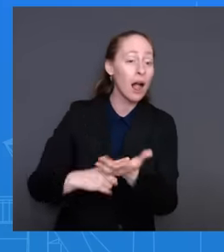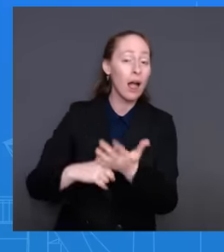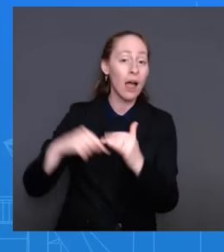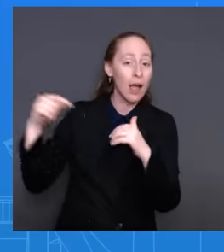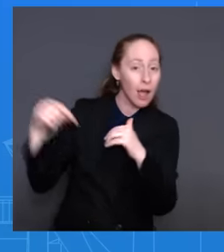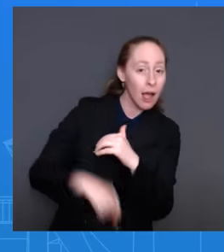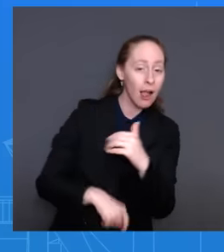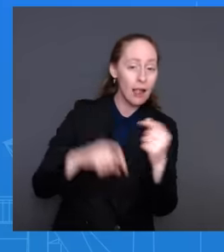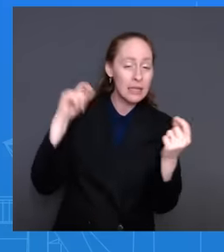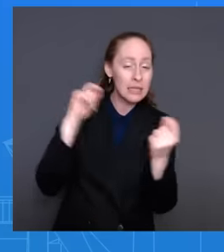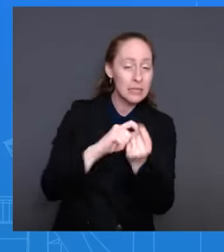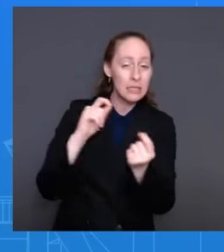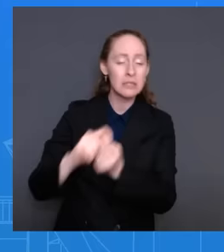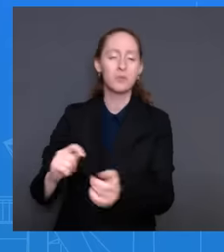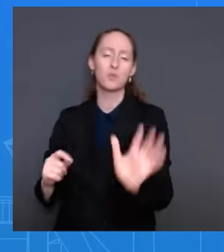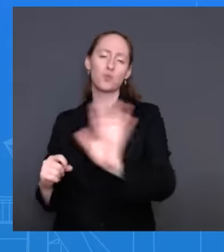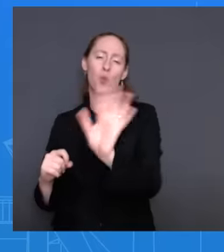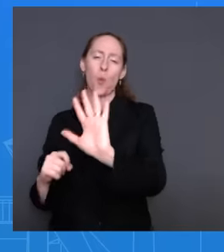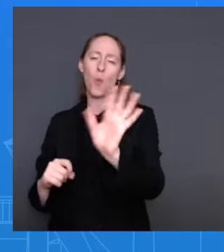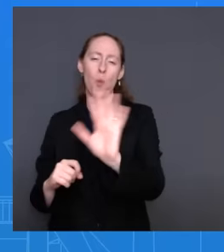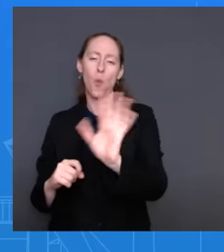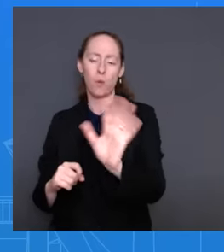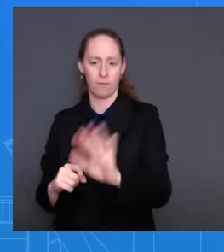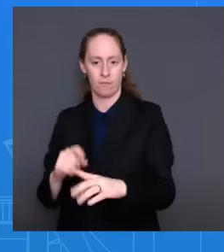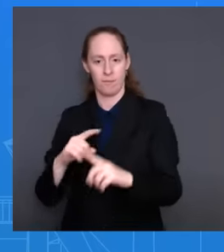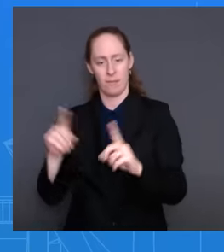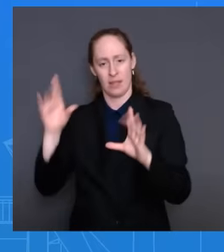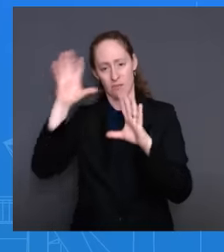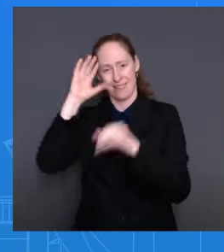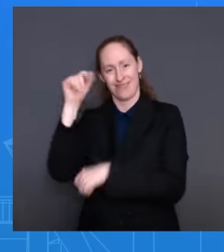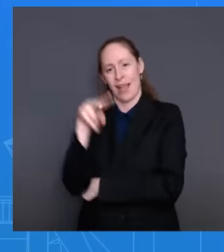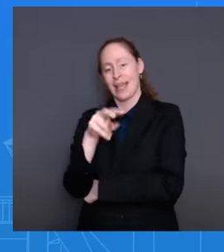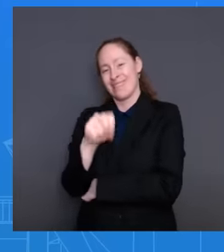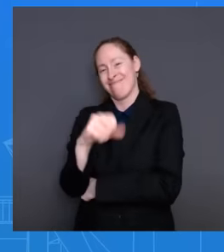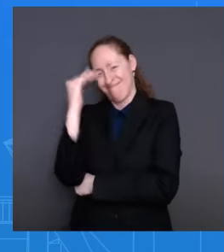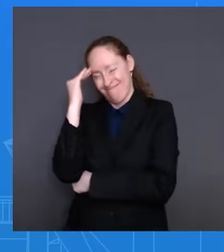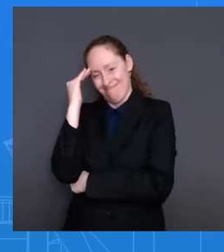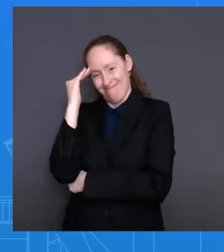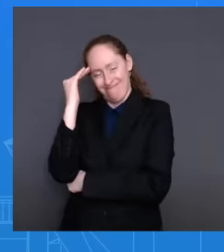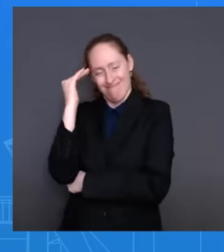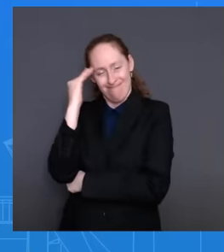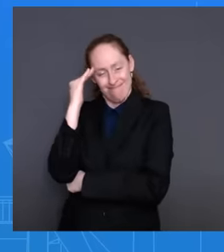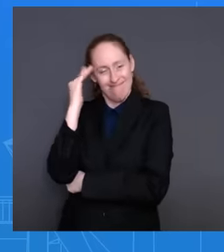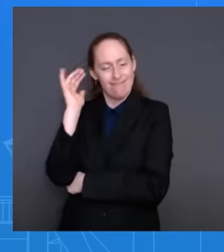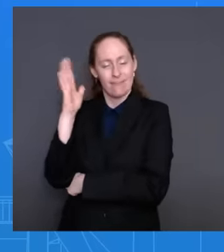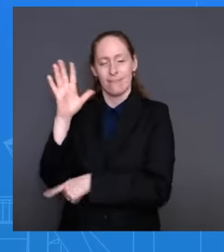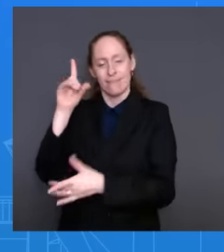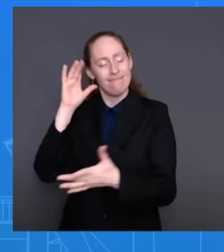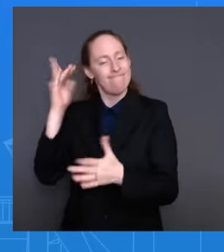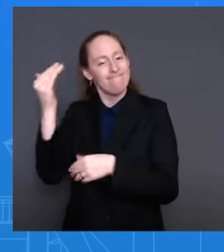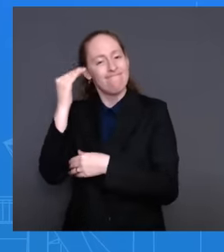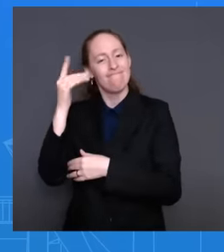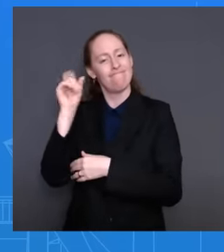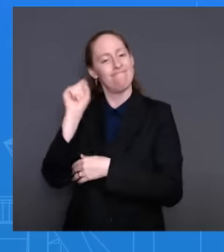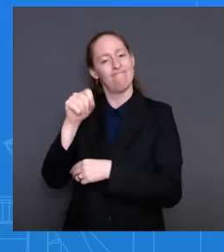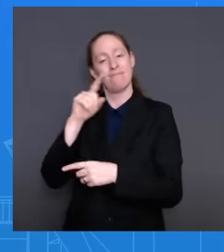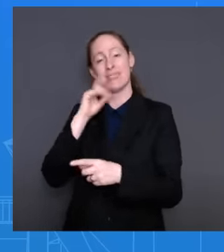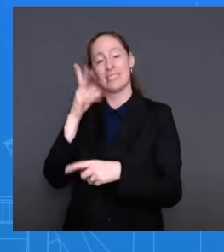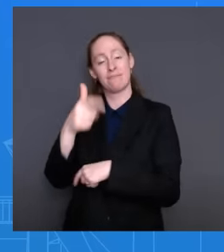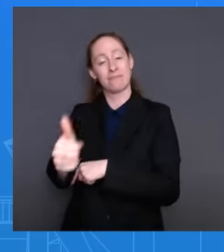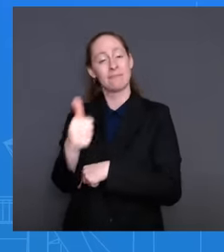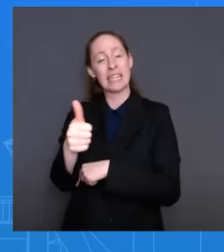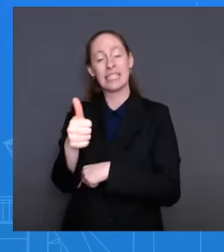right approach here is to focus on measures that would lower costs and help to make things more affordable right now for